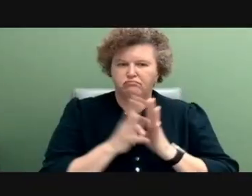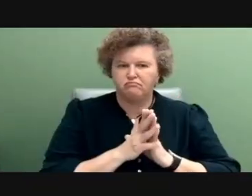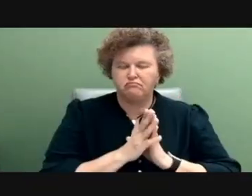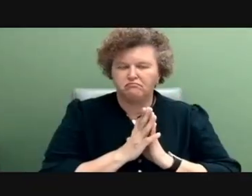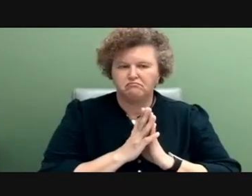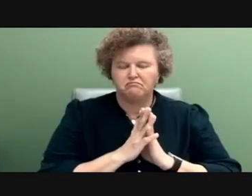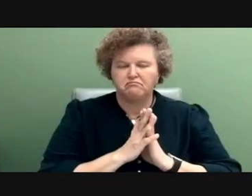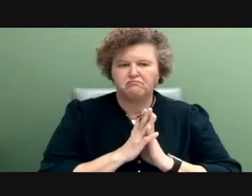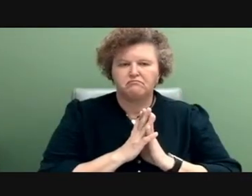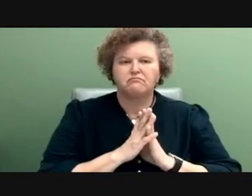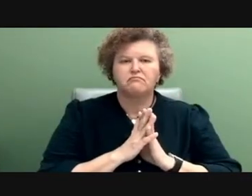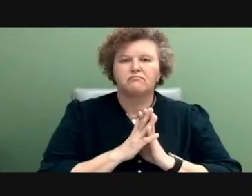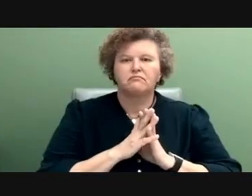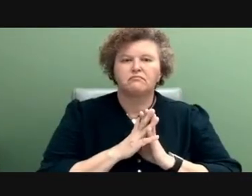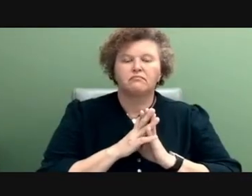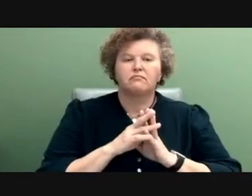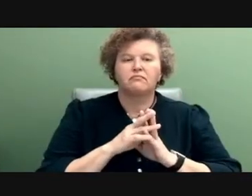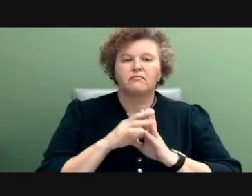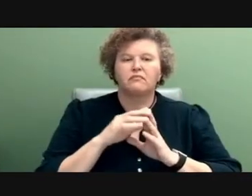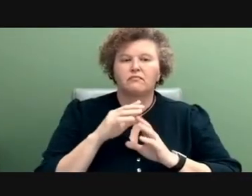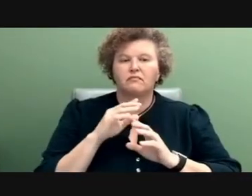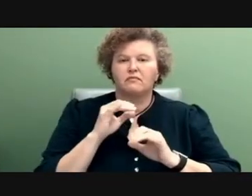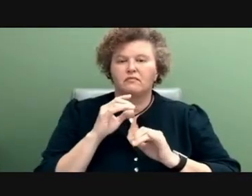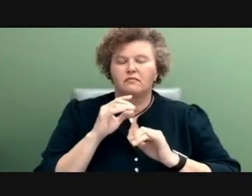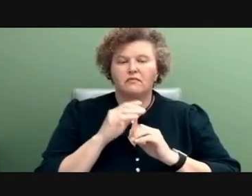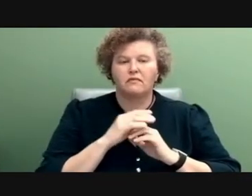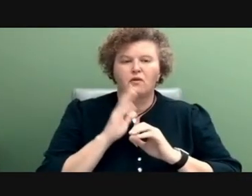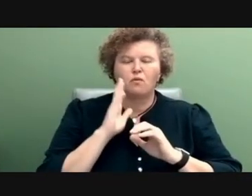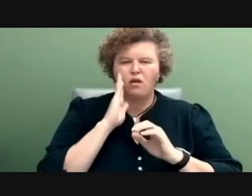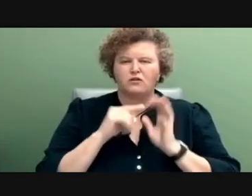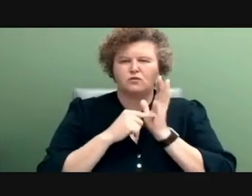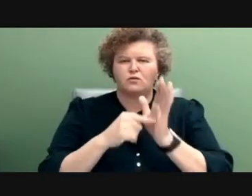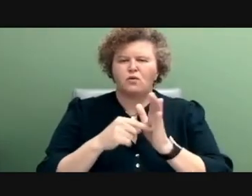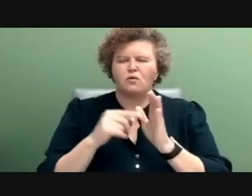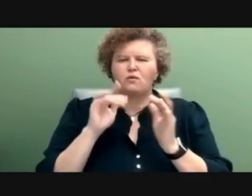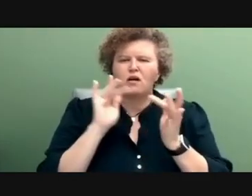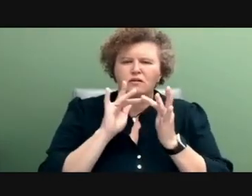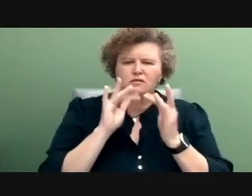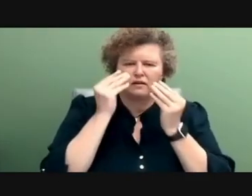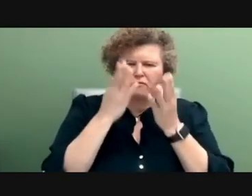Yes, so, okay, related with the video,